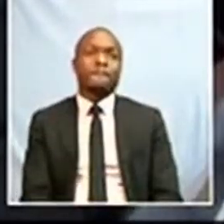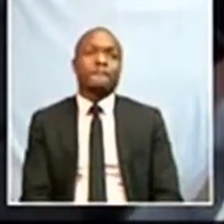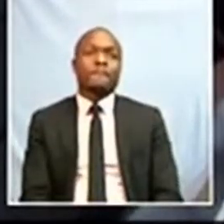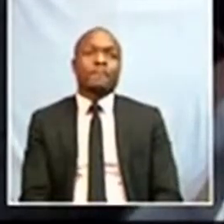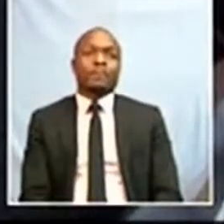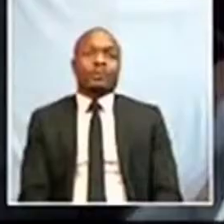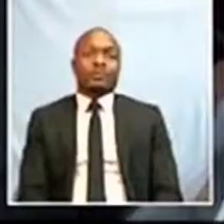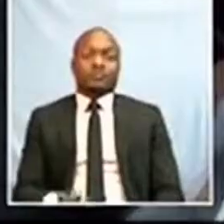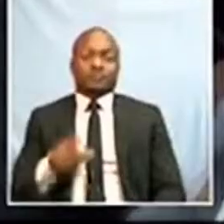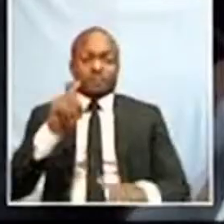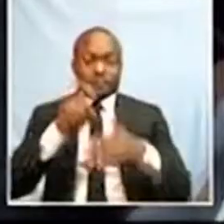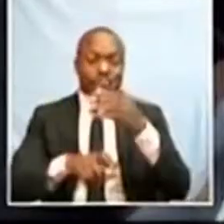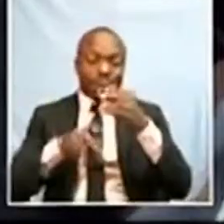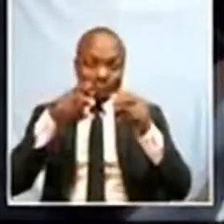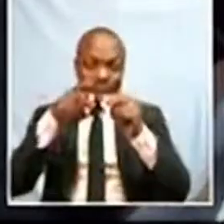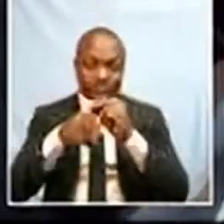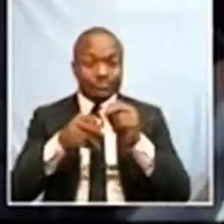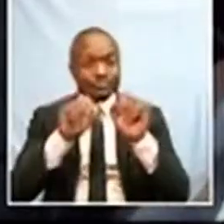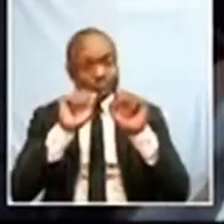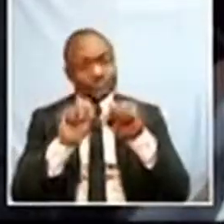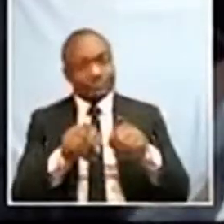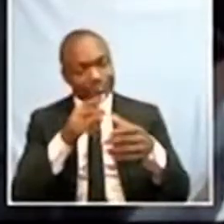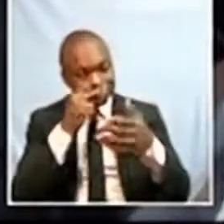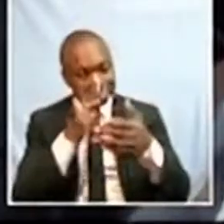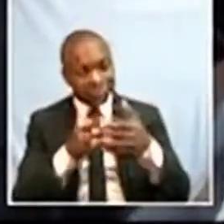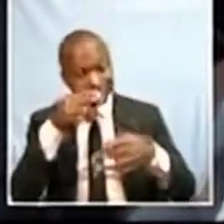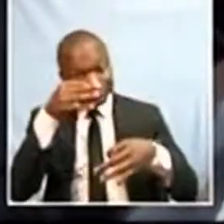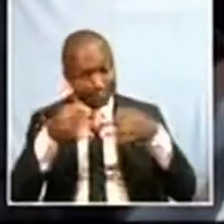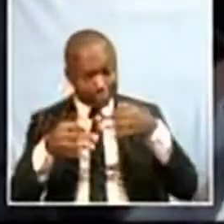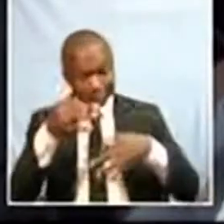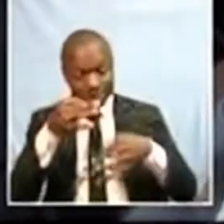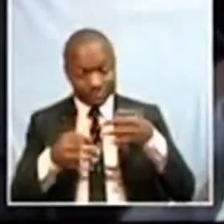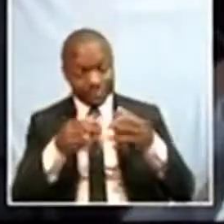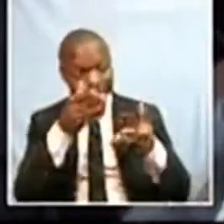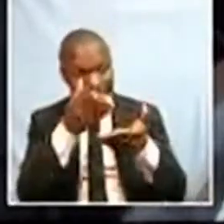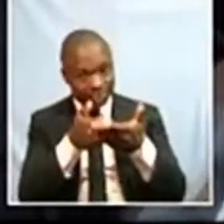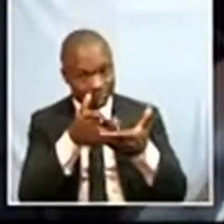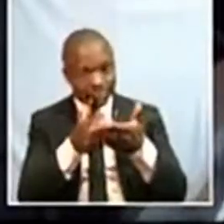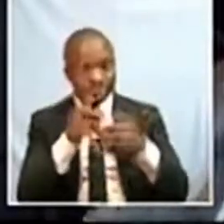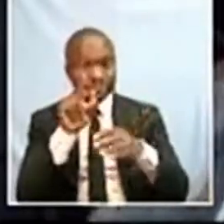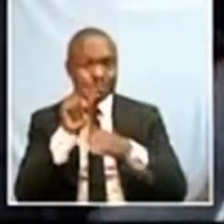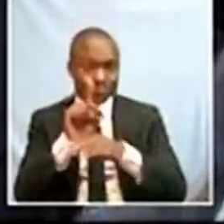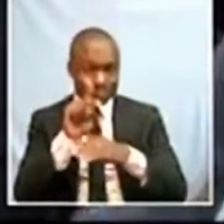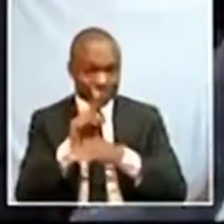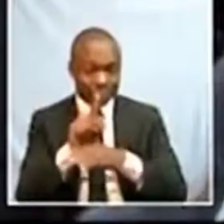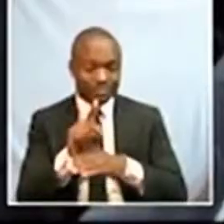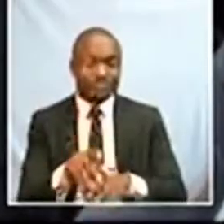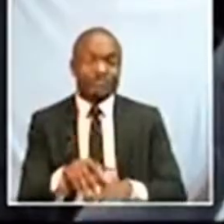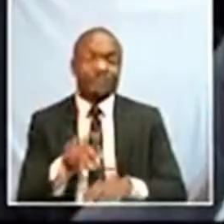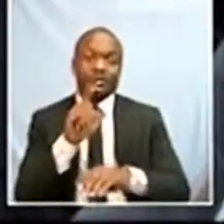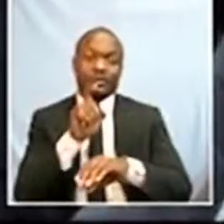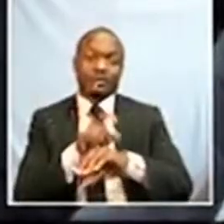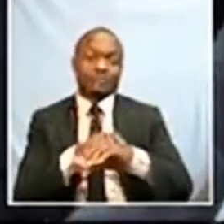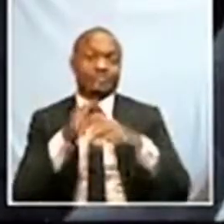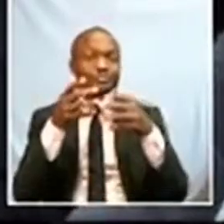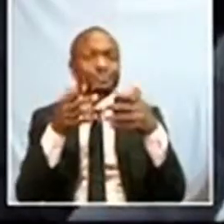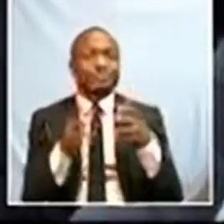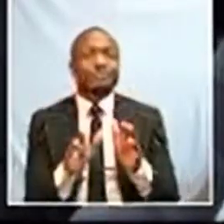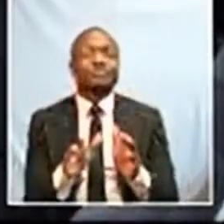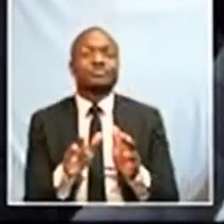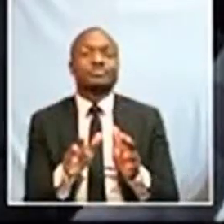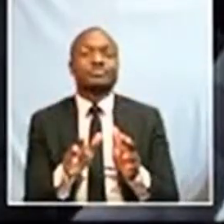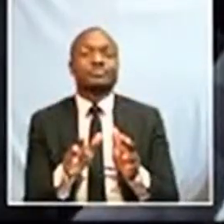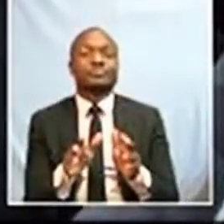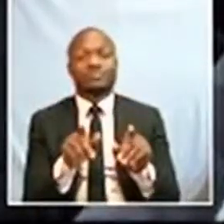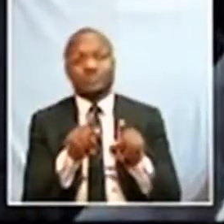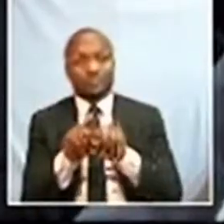Yes, the termination cost, so that we see whether, because on this project, time is lost,